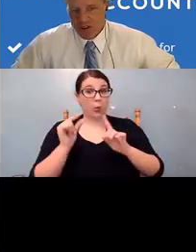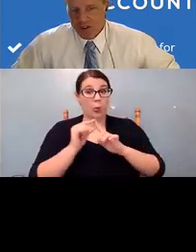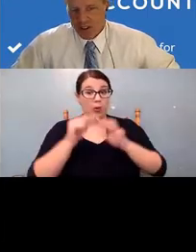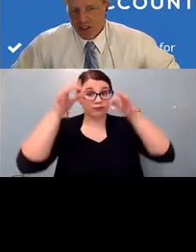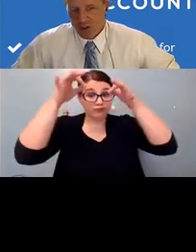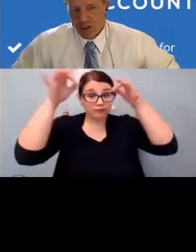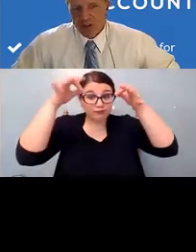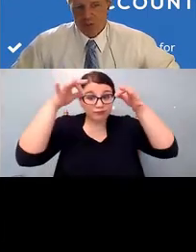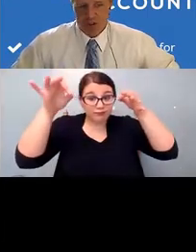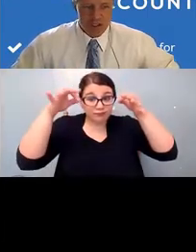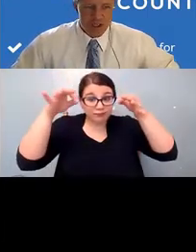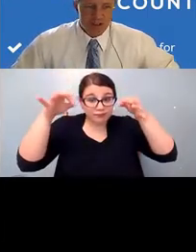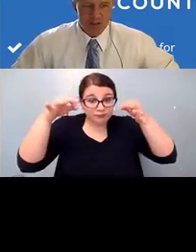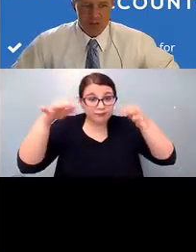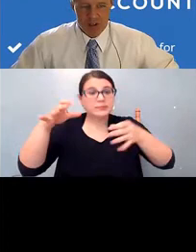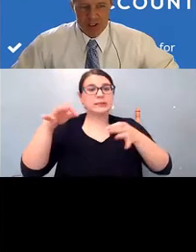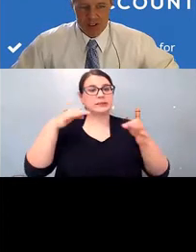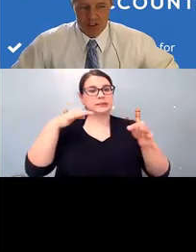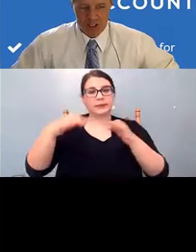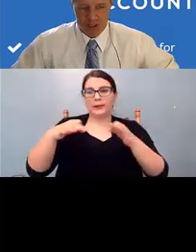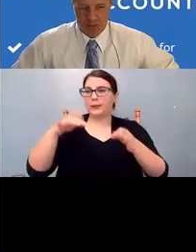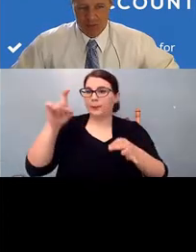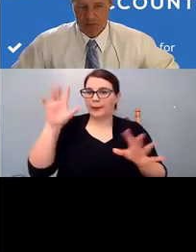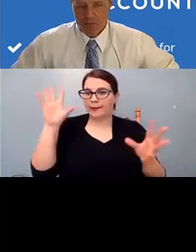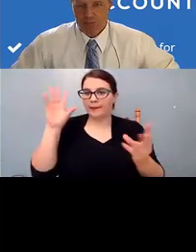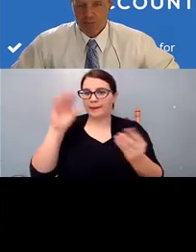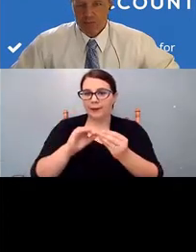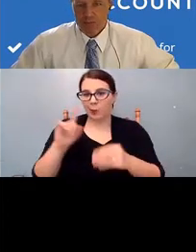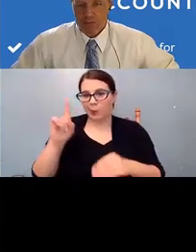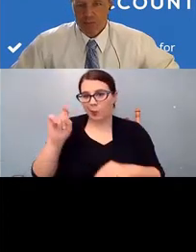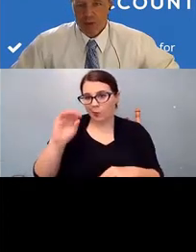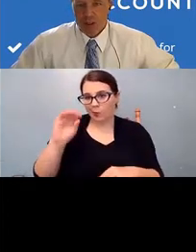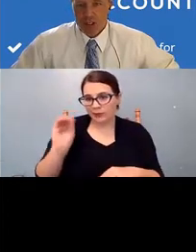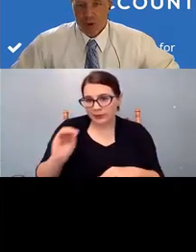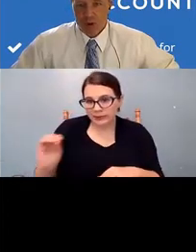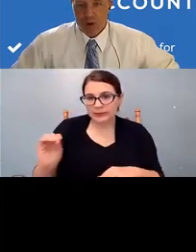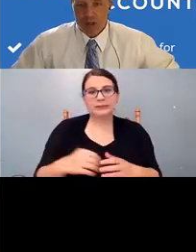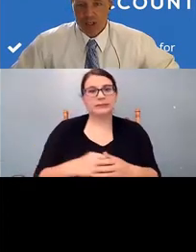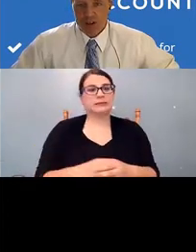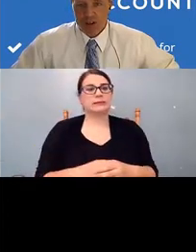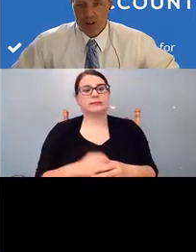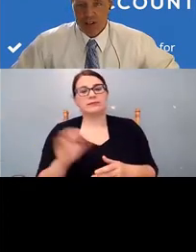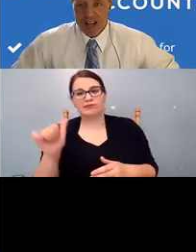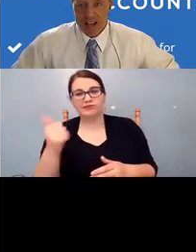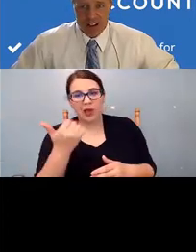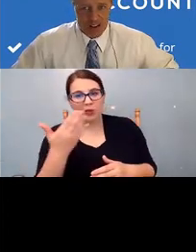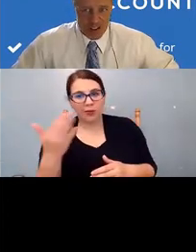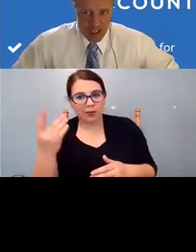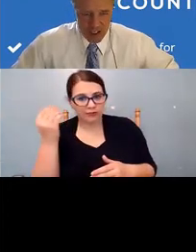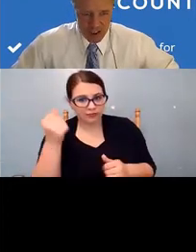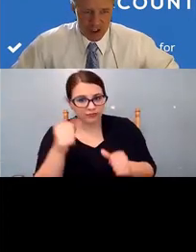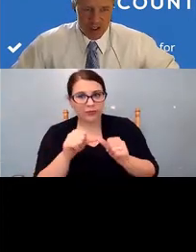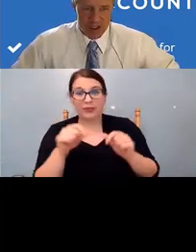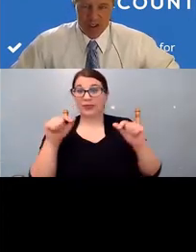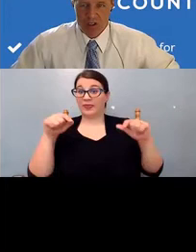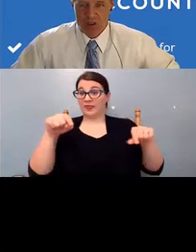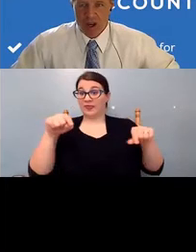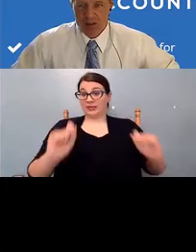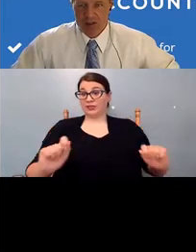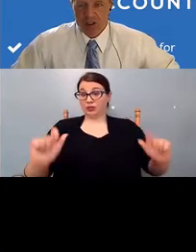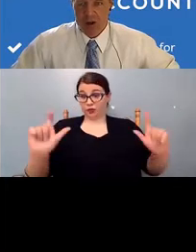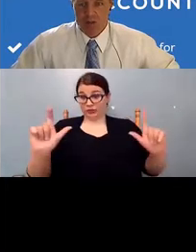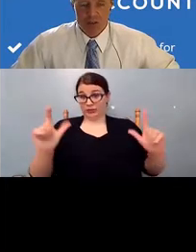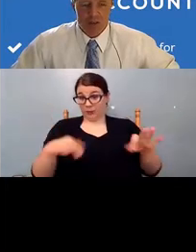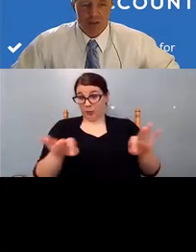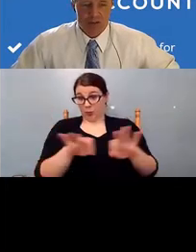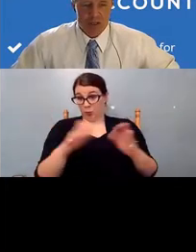total needs to equal 100%, some other things to think about. But the important part here is, at this stage, you